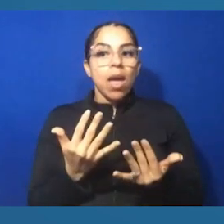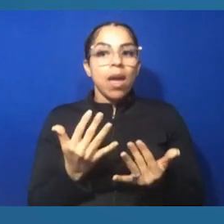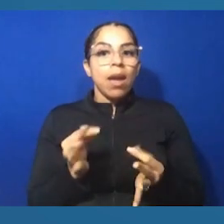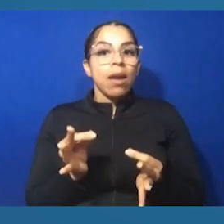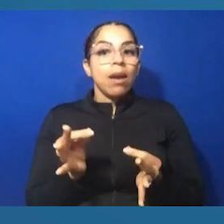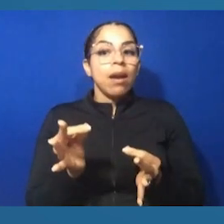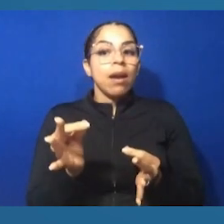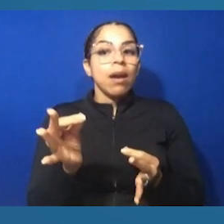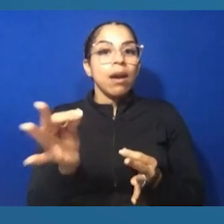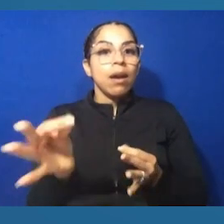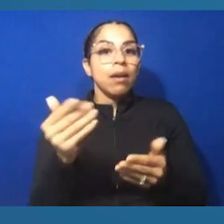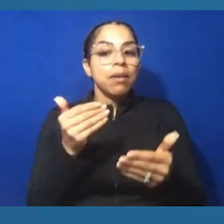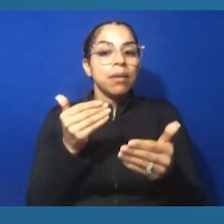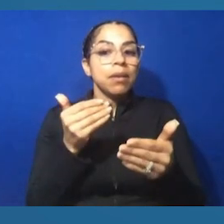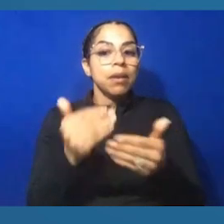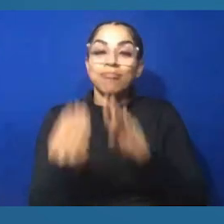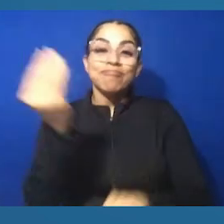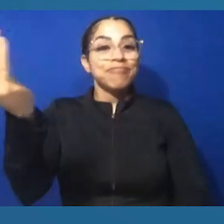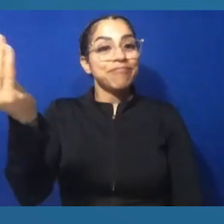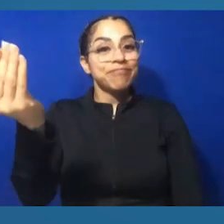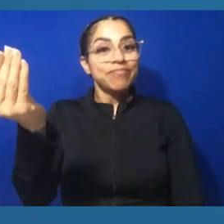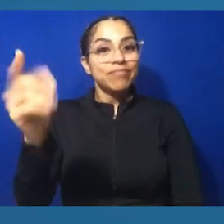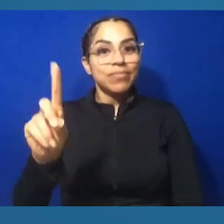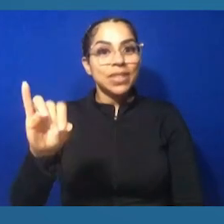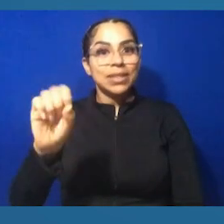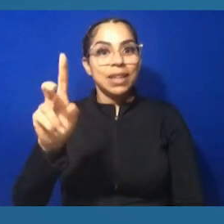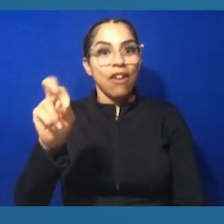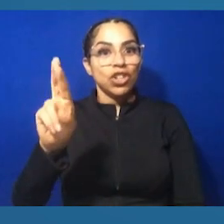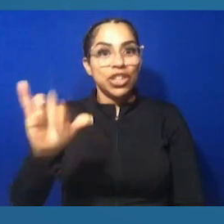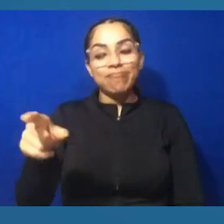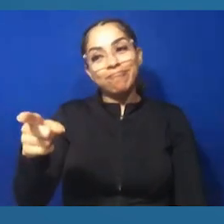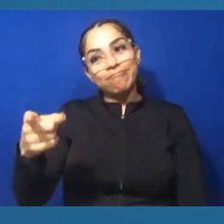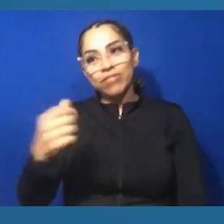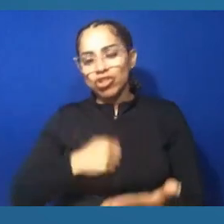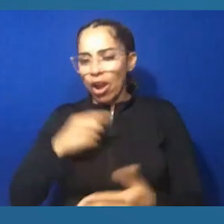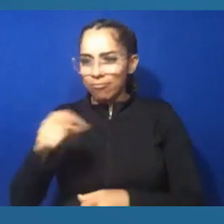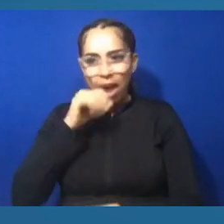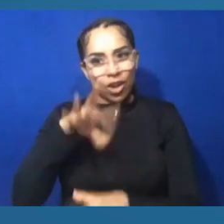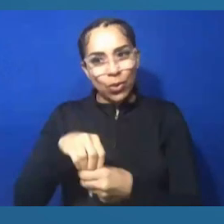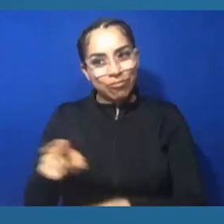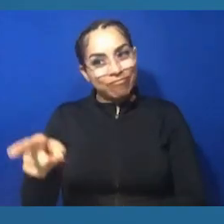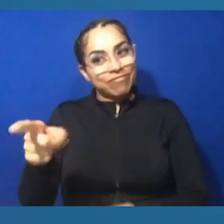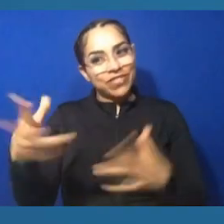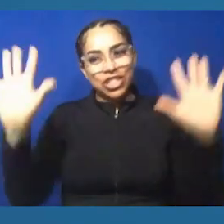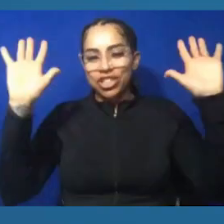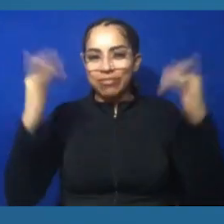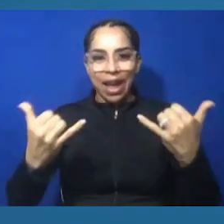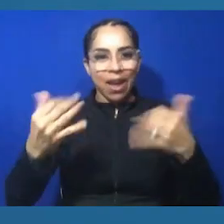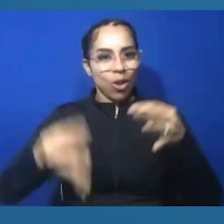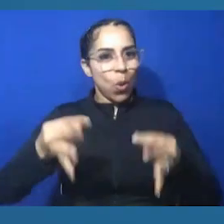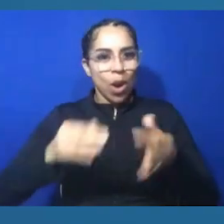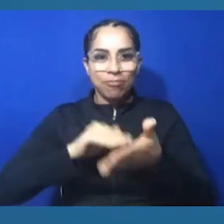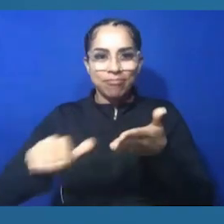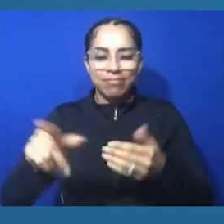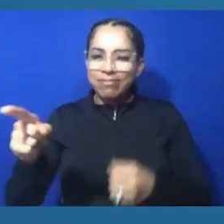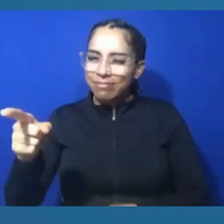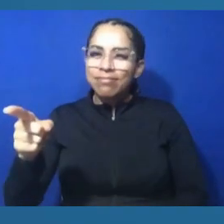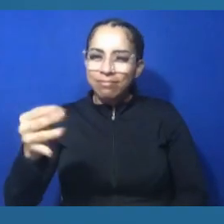perceived discovery omission, say, gotcha. Now it's going to be thrown out. They perfected this, many of